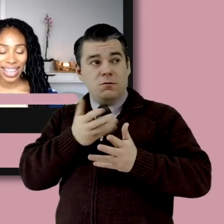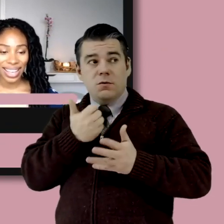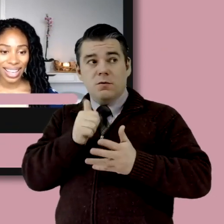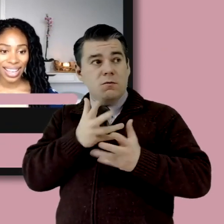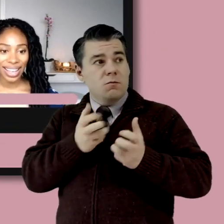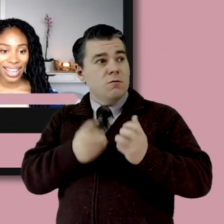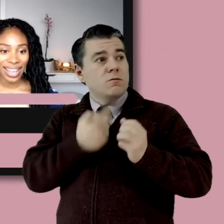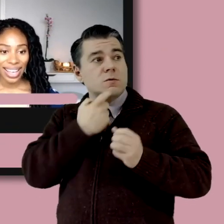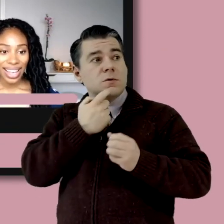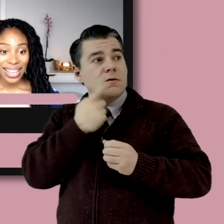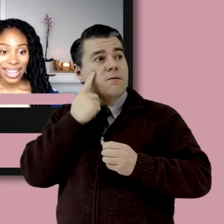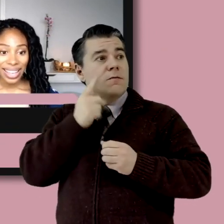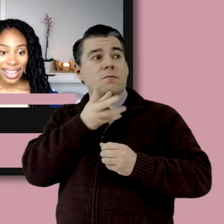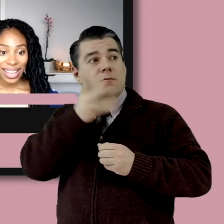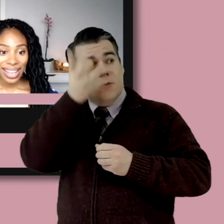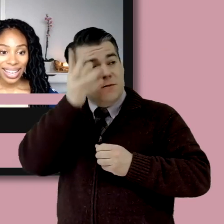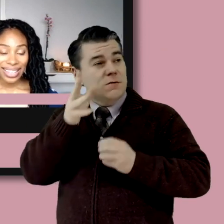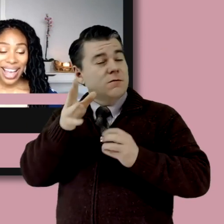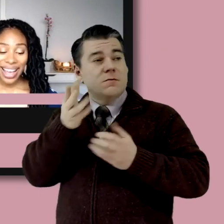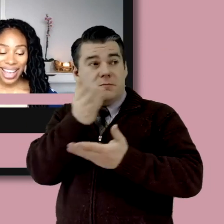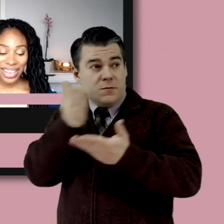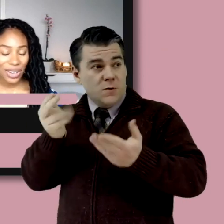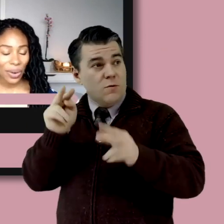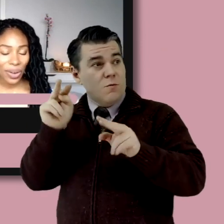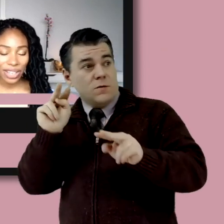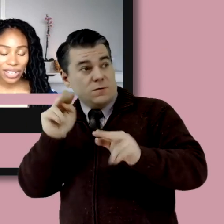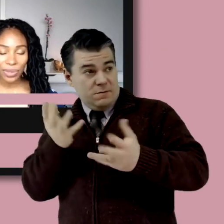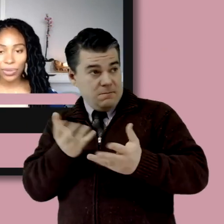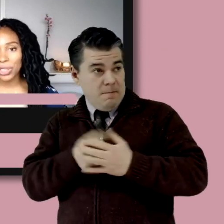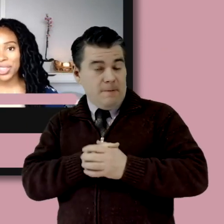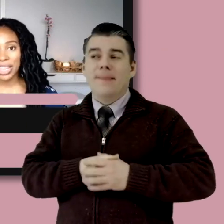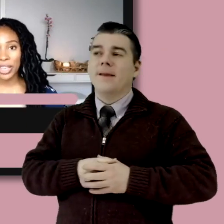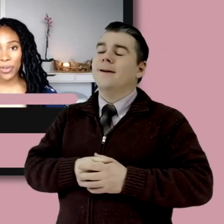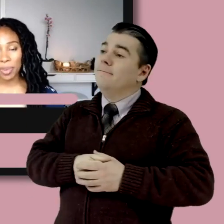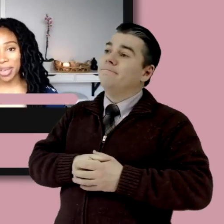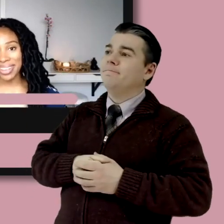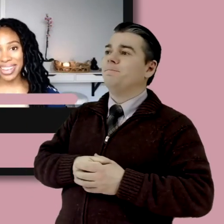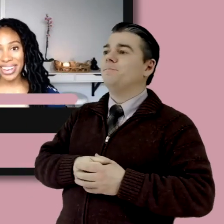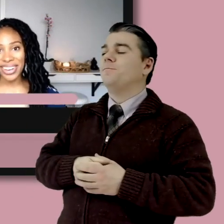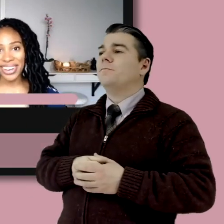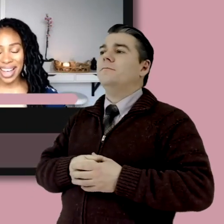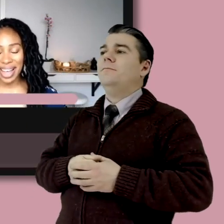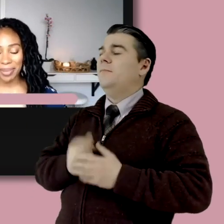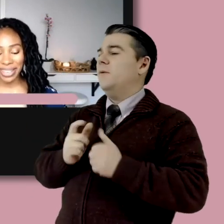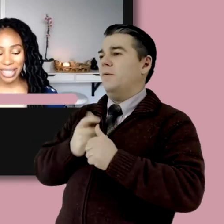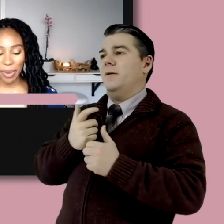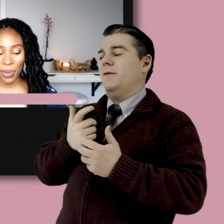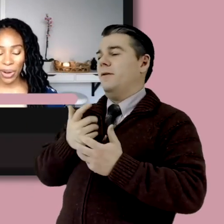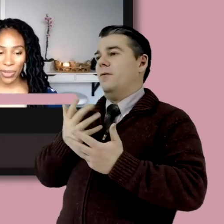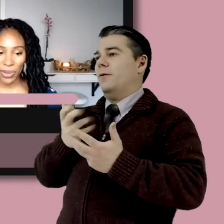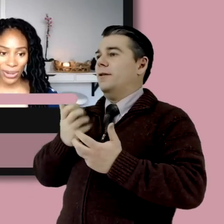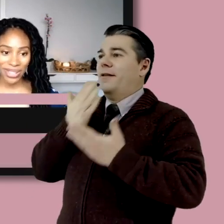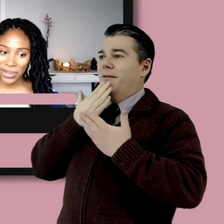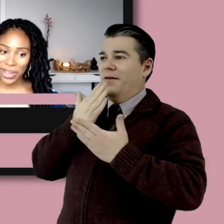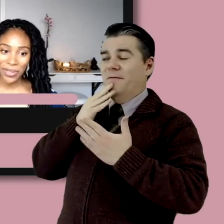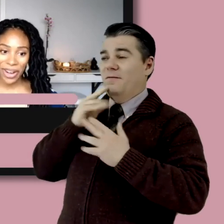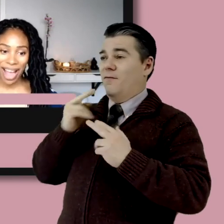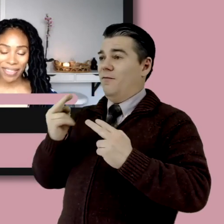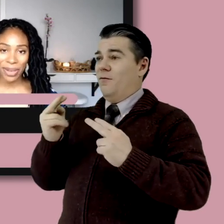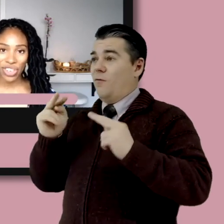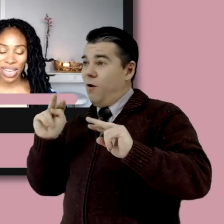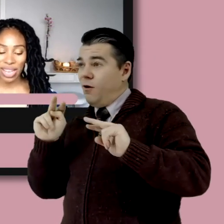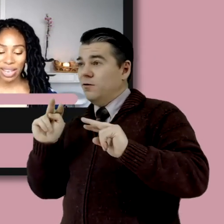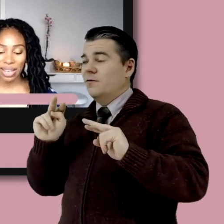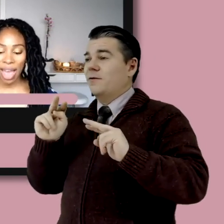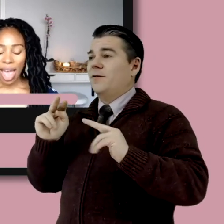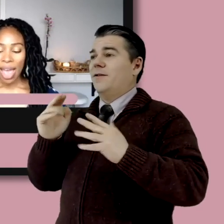to parents out there who might be watching? Yeah, I just first thank you for being here. It's been wonderful. So thank you for having